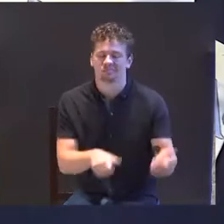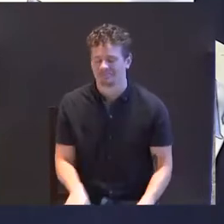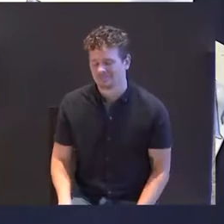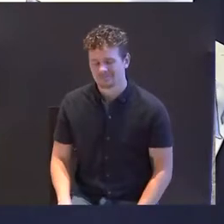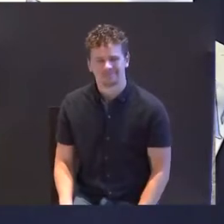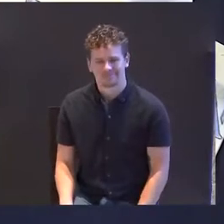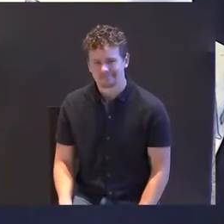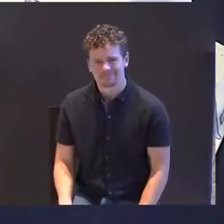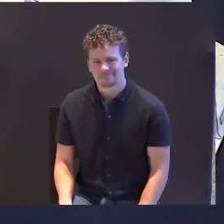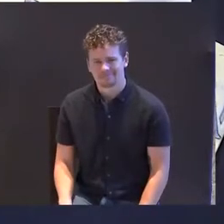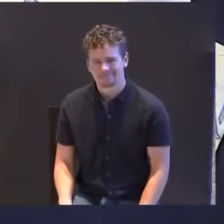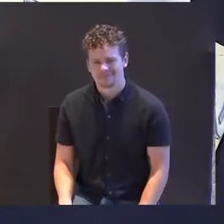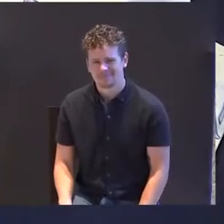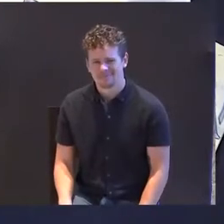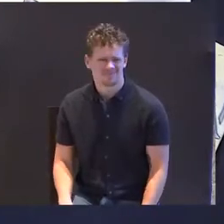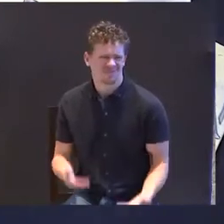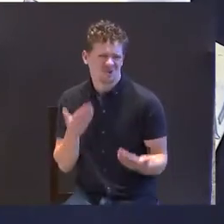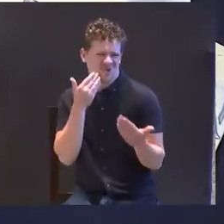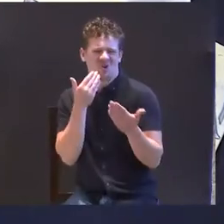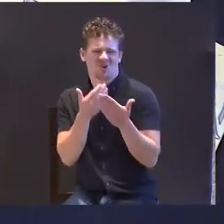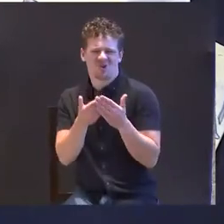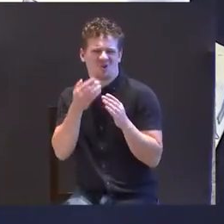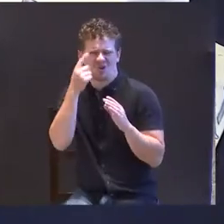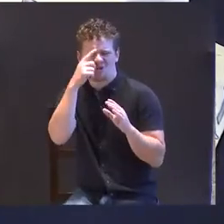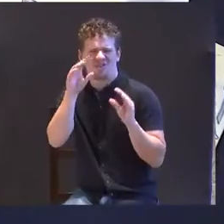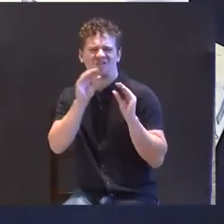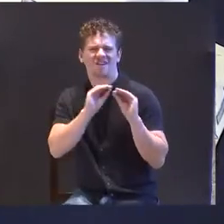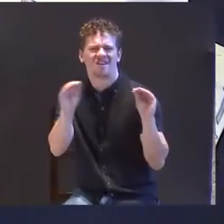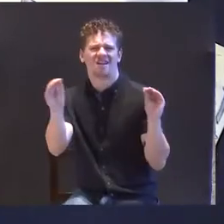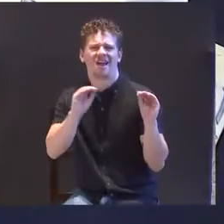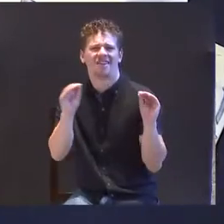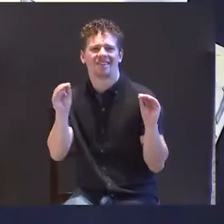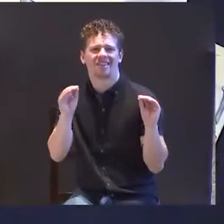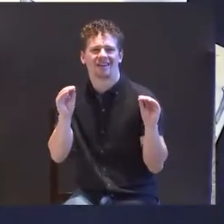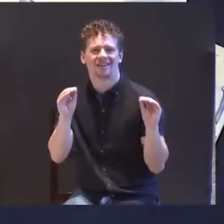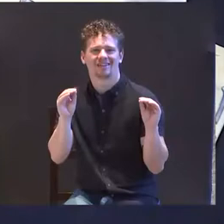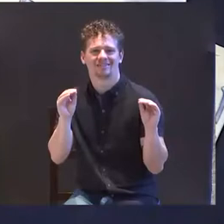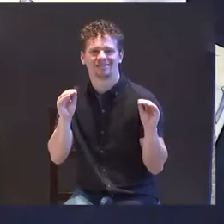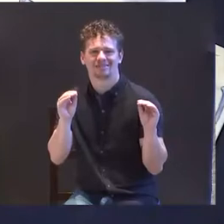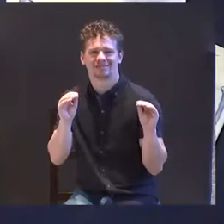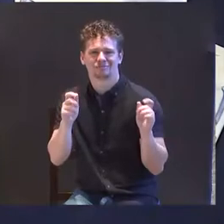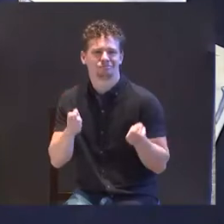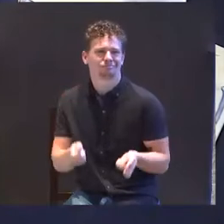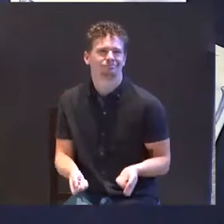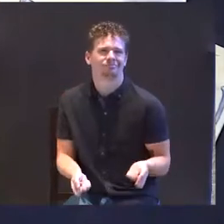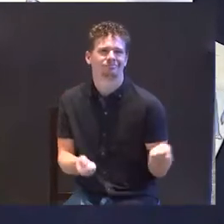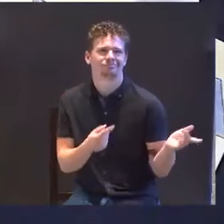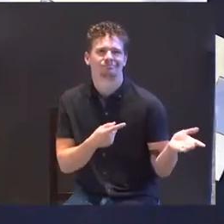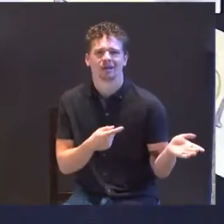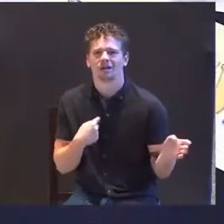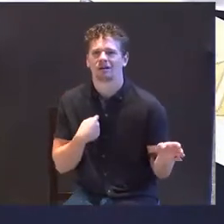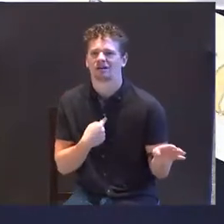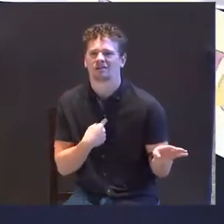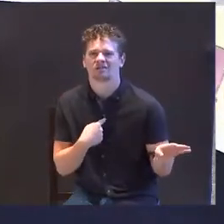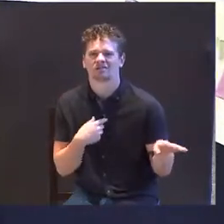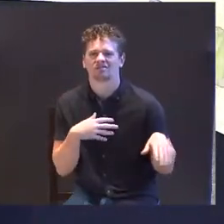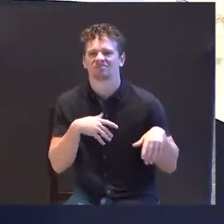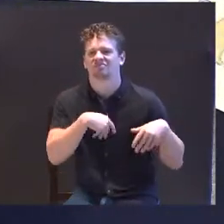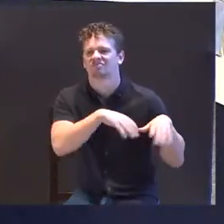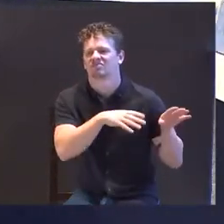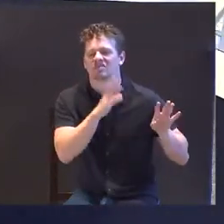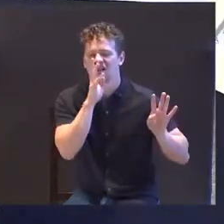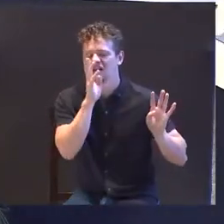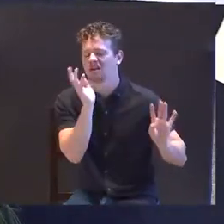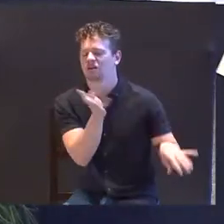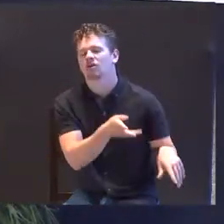for anything, but it's thrown out and trampled underfoot. So, my dear friends, I believe what he's saying here is, guess